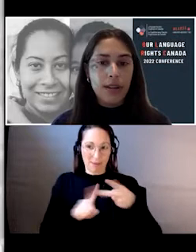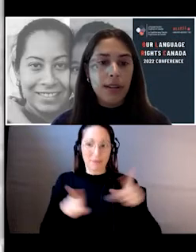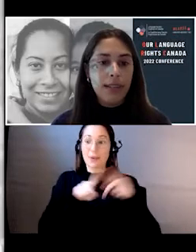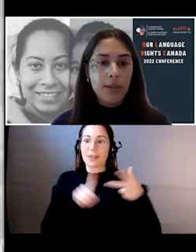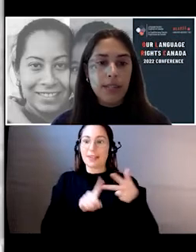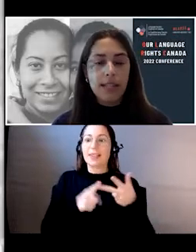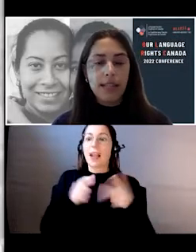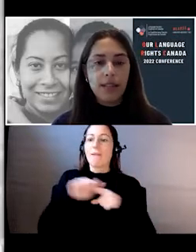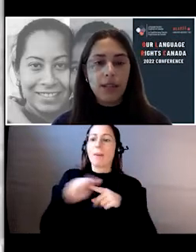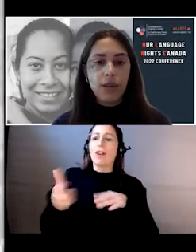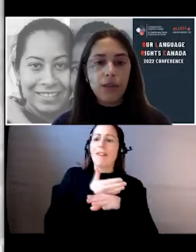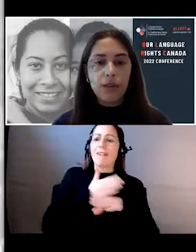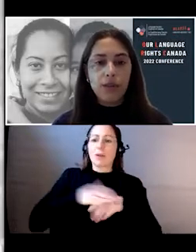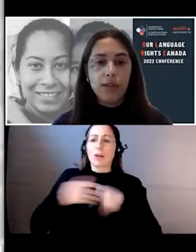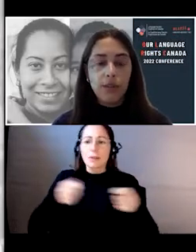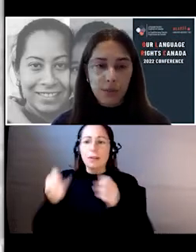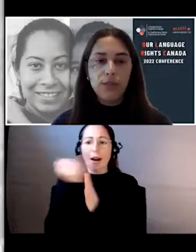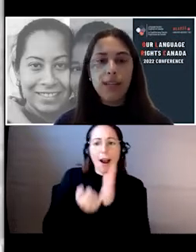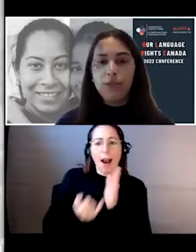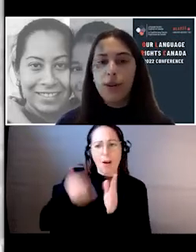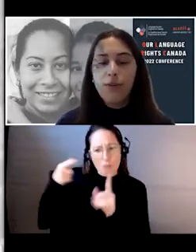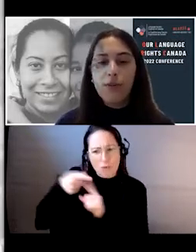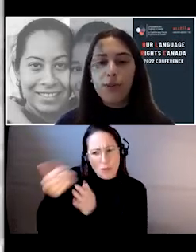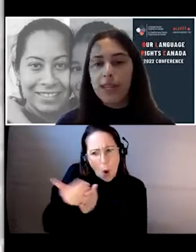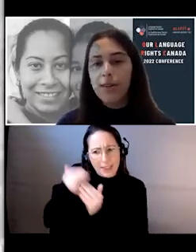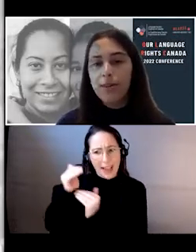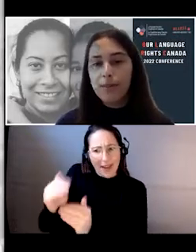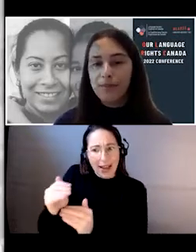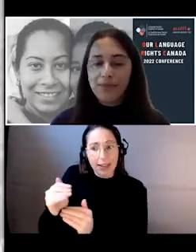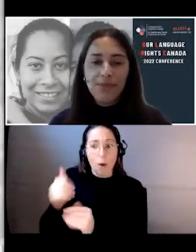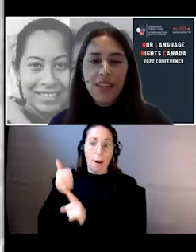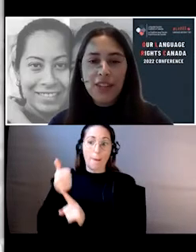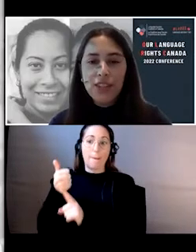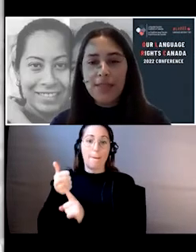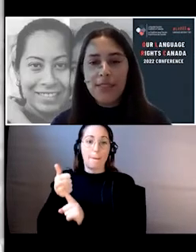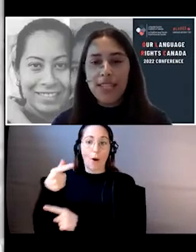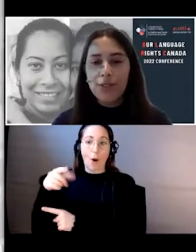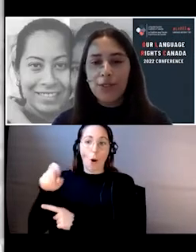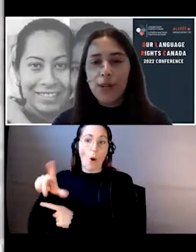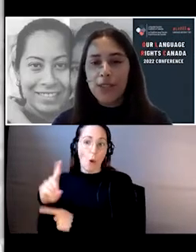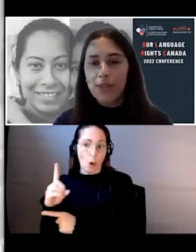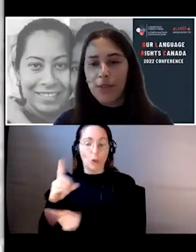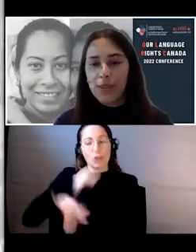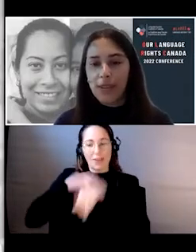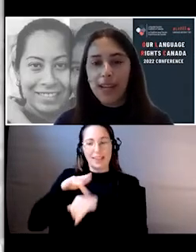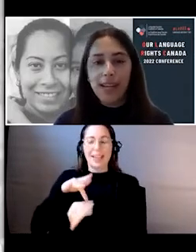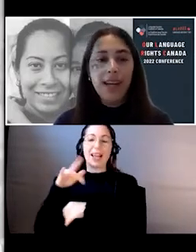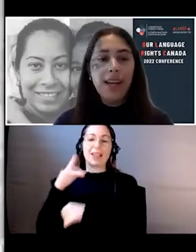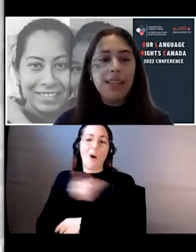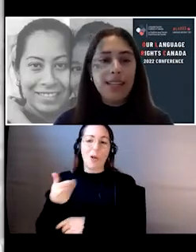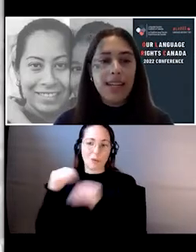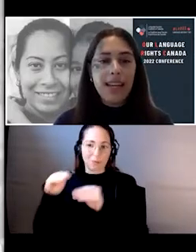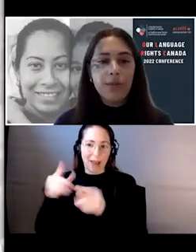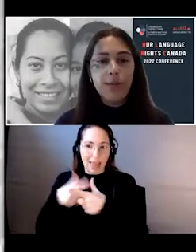taught linguistics at the University of Toronto for over 20 years. She's lived in central, western, and northern Canada